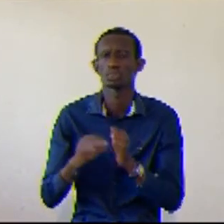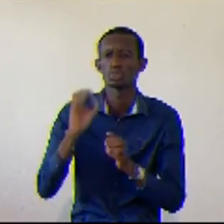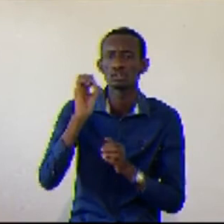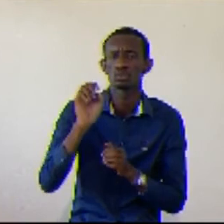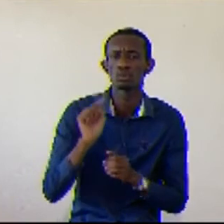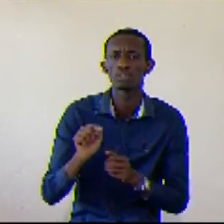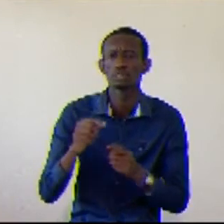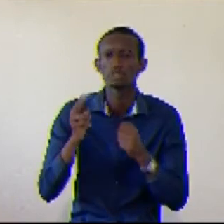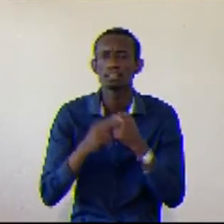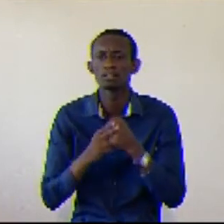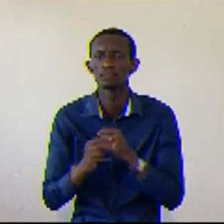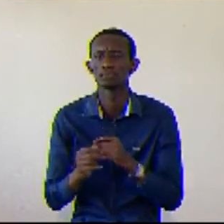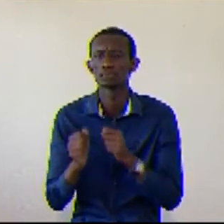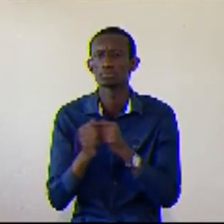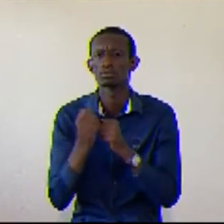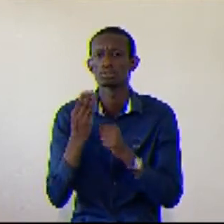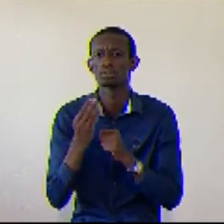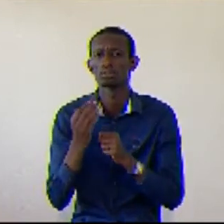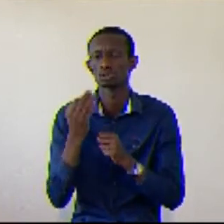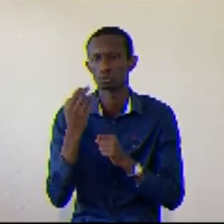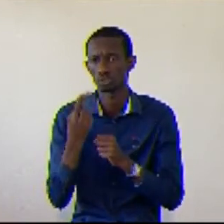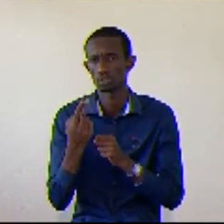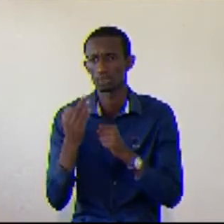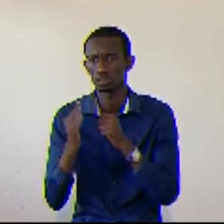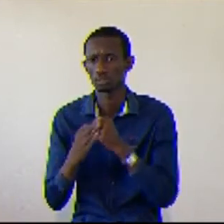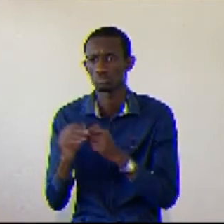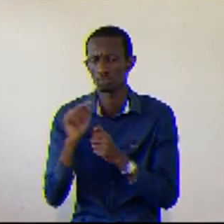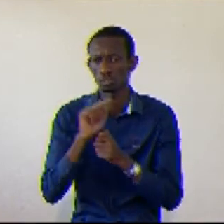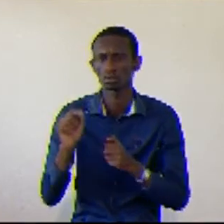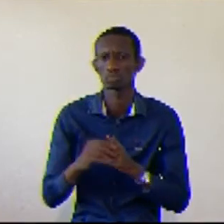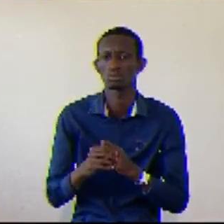0.71428 divided by f derivative of